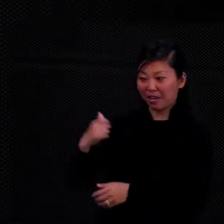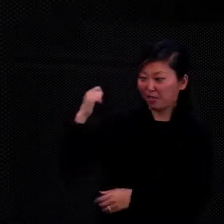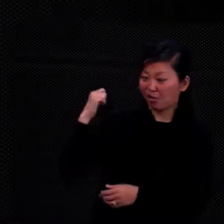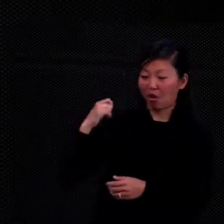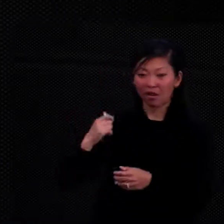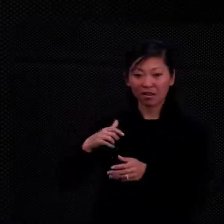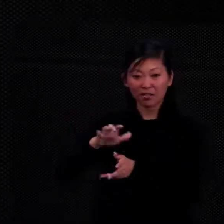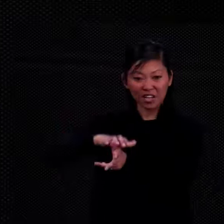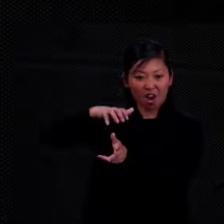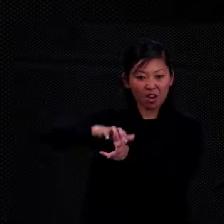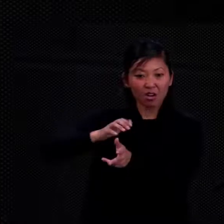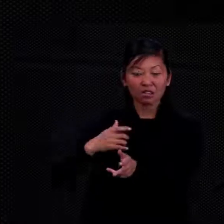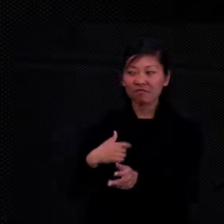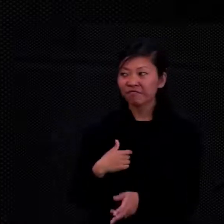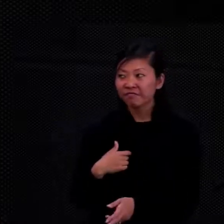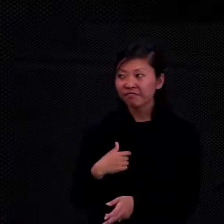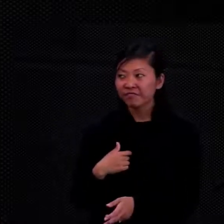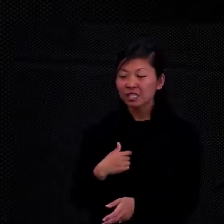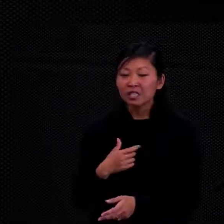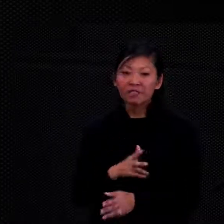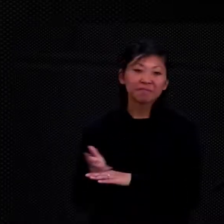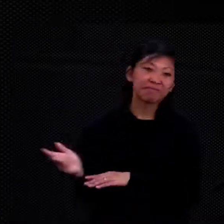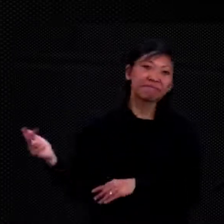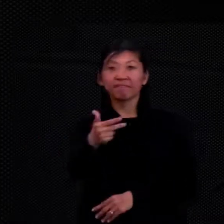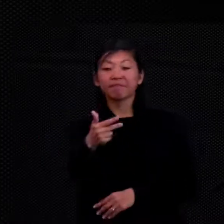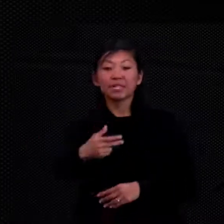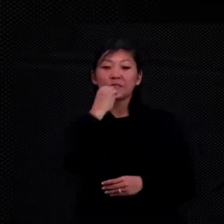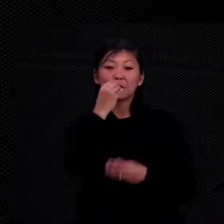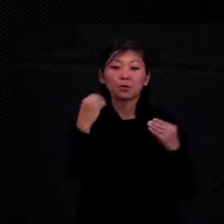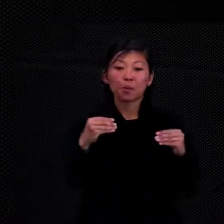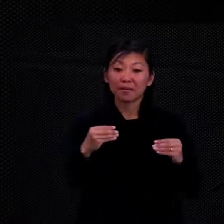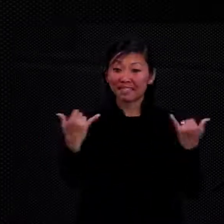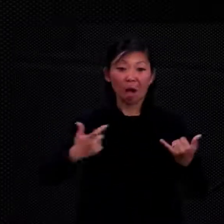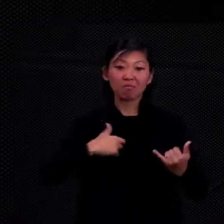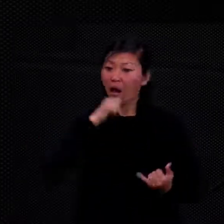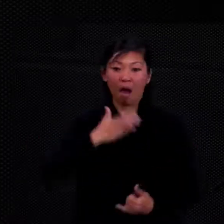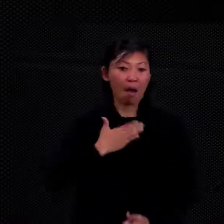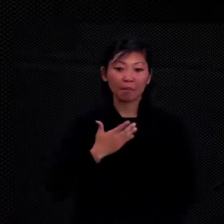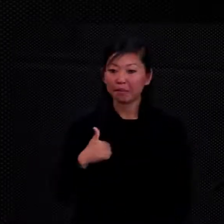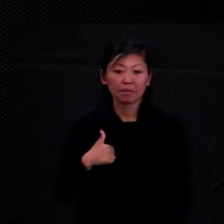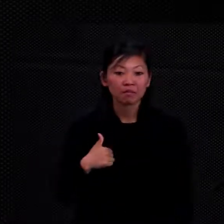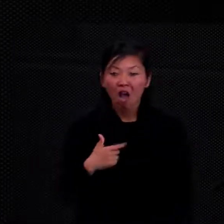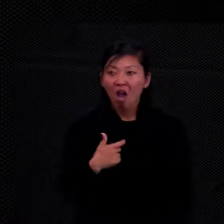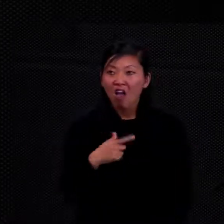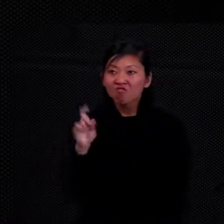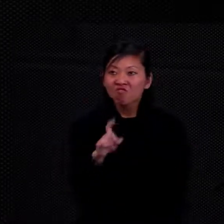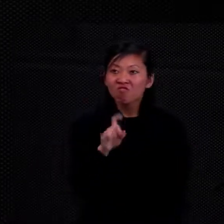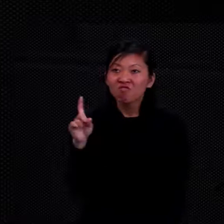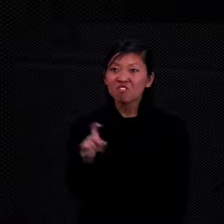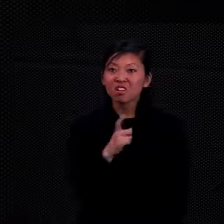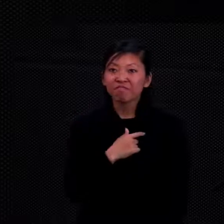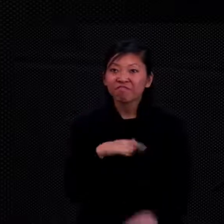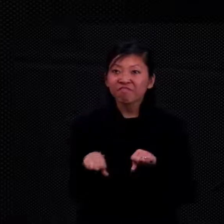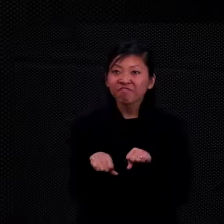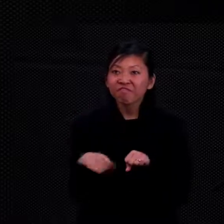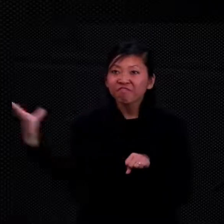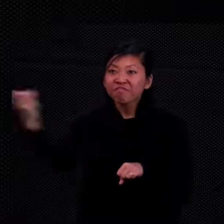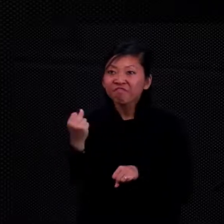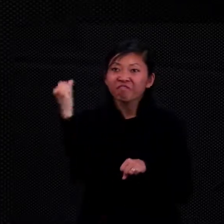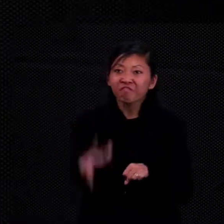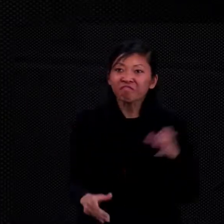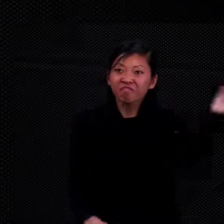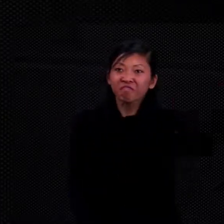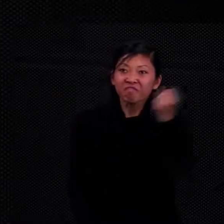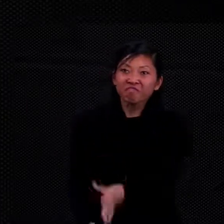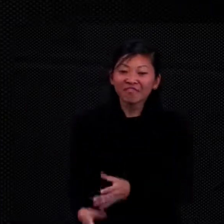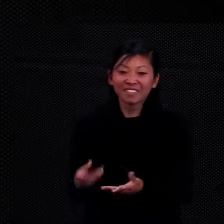our house to another grocery store. This time, I was not a happy man. I flung the lunch items in the basket, and